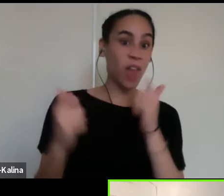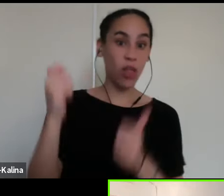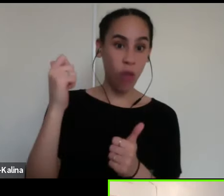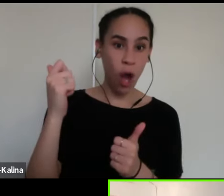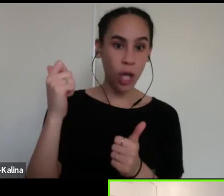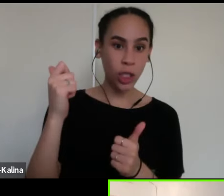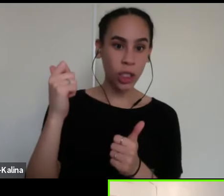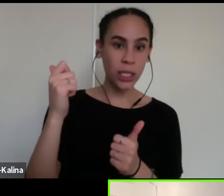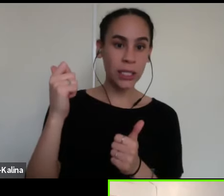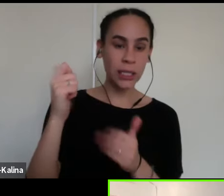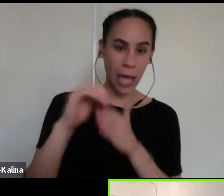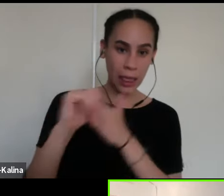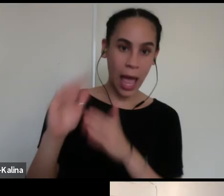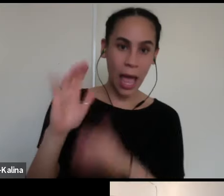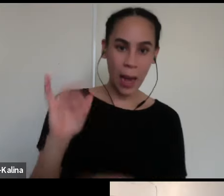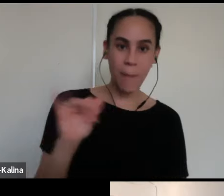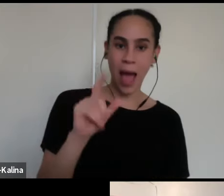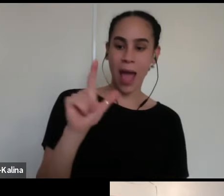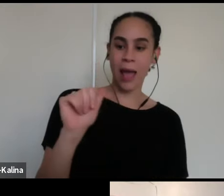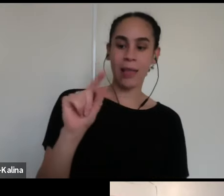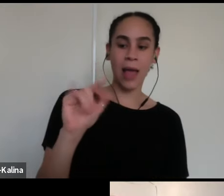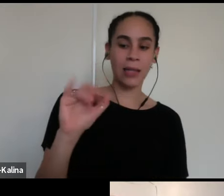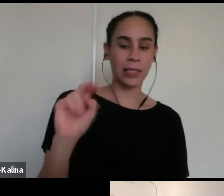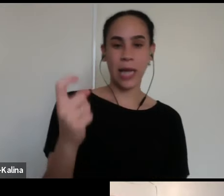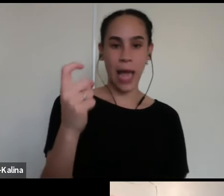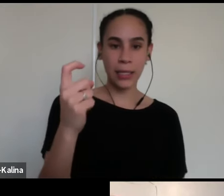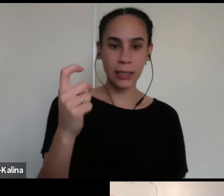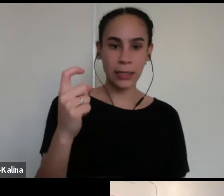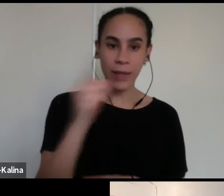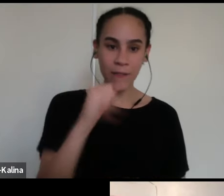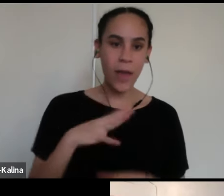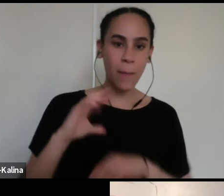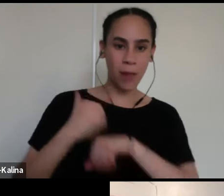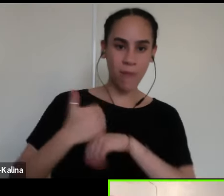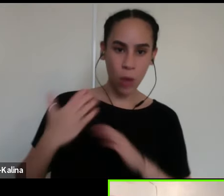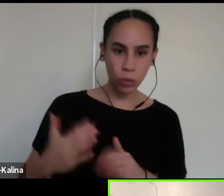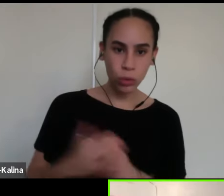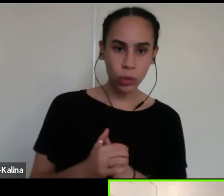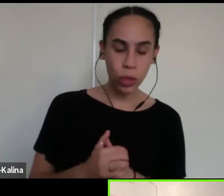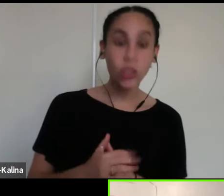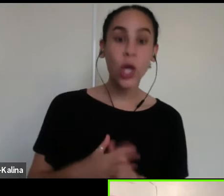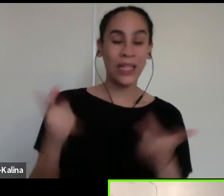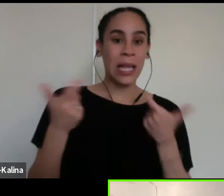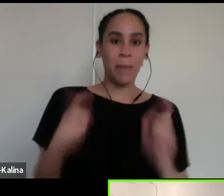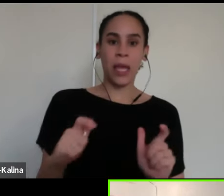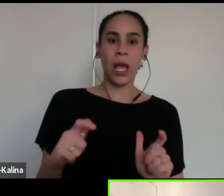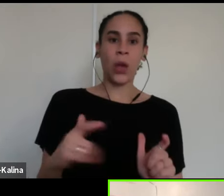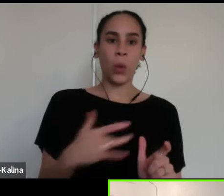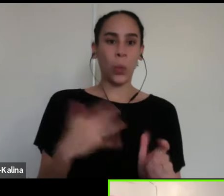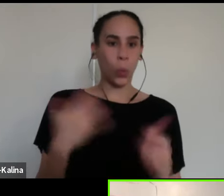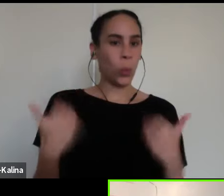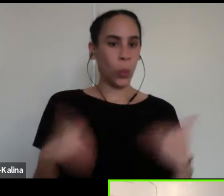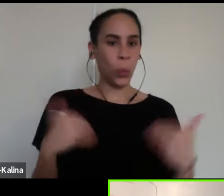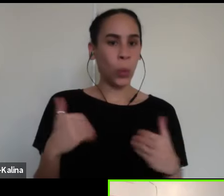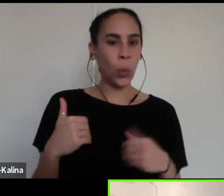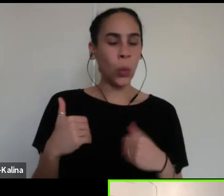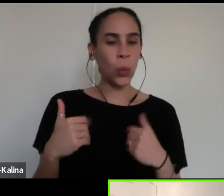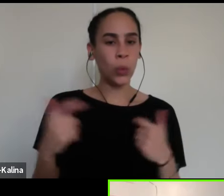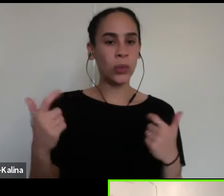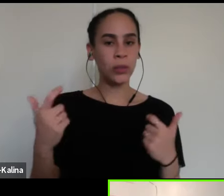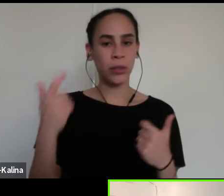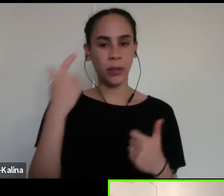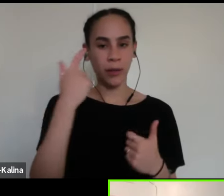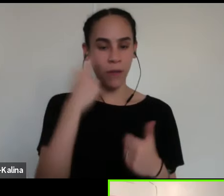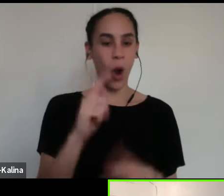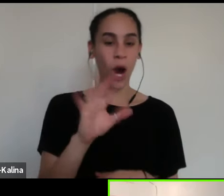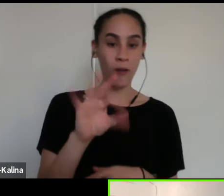Latinx female founder. And so it was a big moment for Fresno and the Central